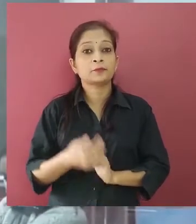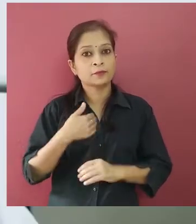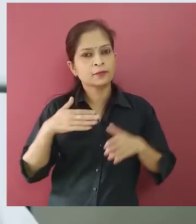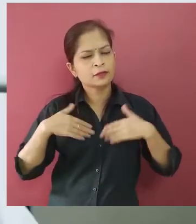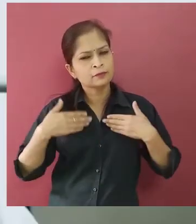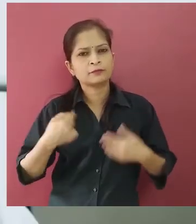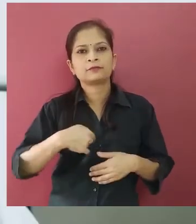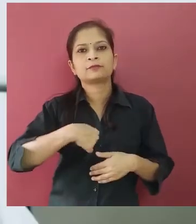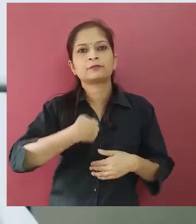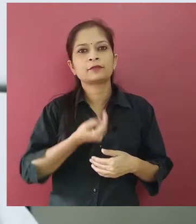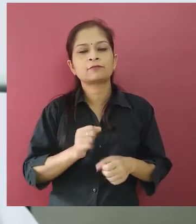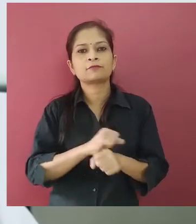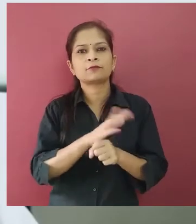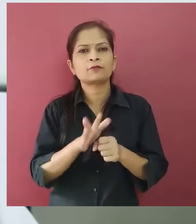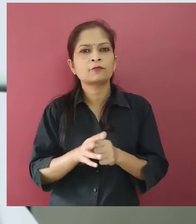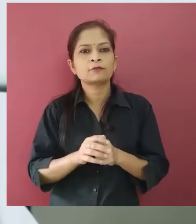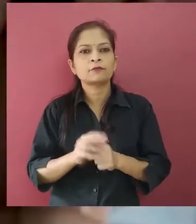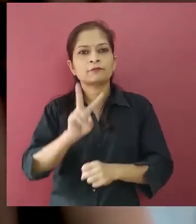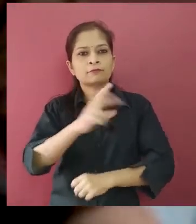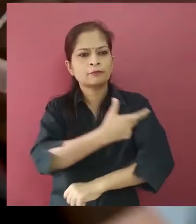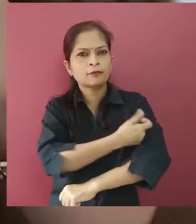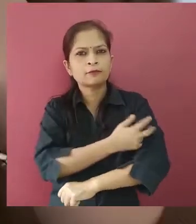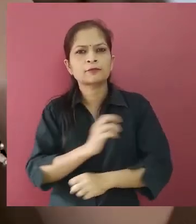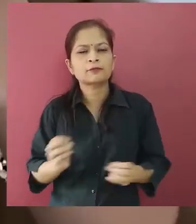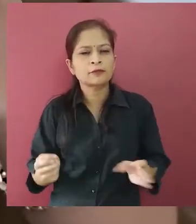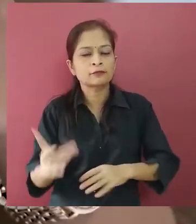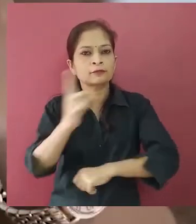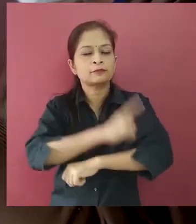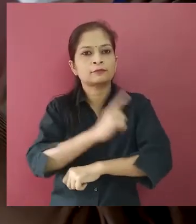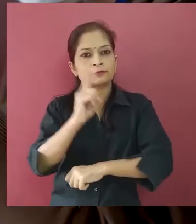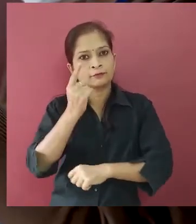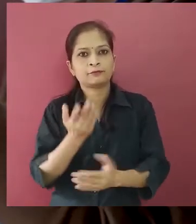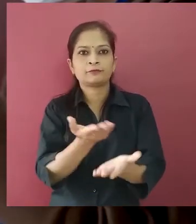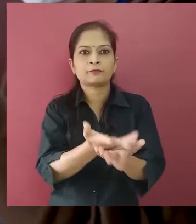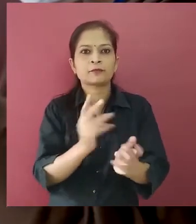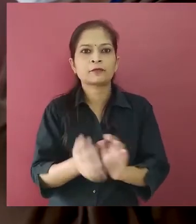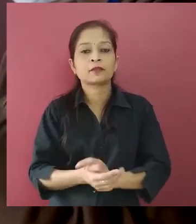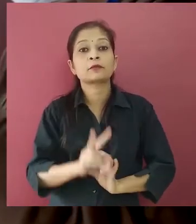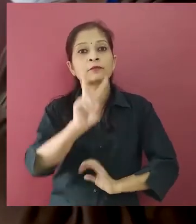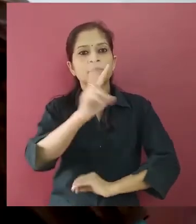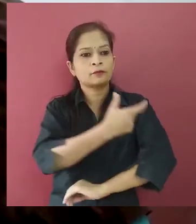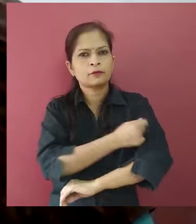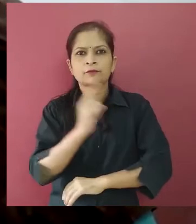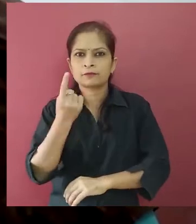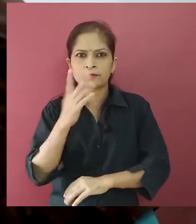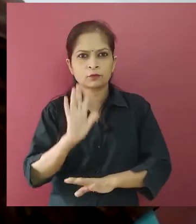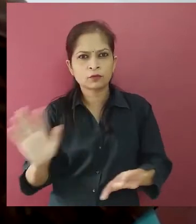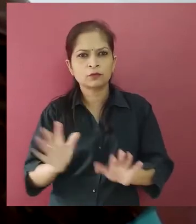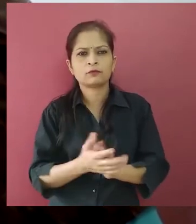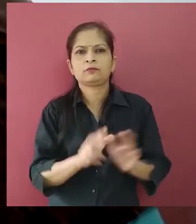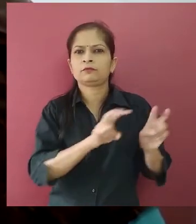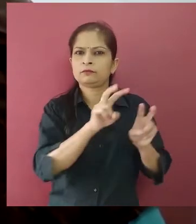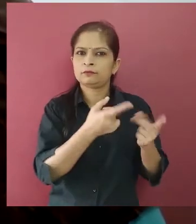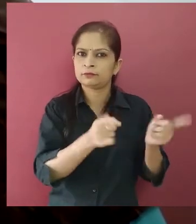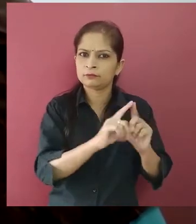I happily and voluntarily took the first vaccine on the first day of the drive. After taking the first shot, as I